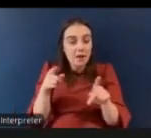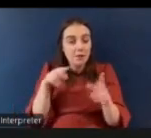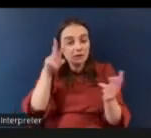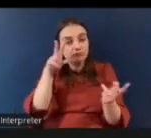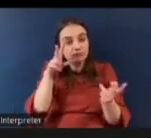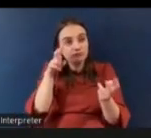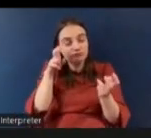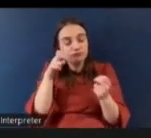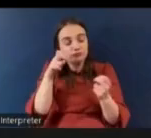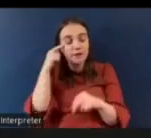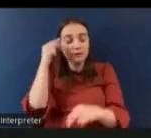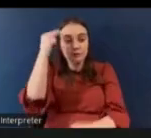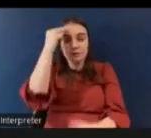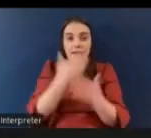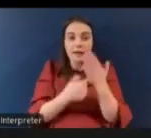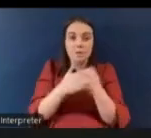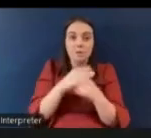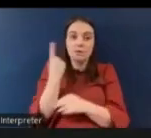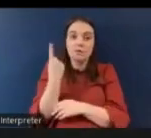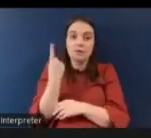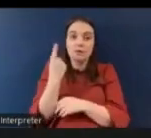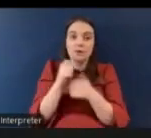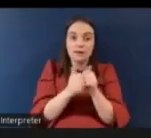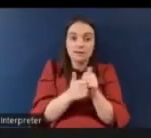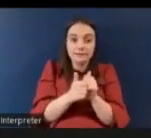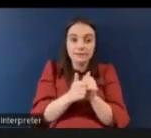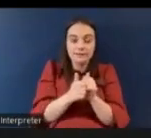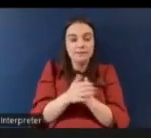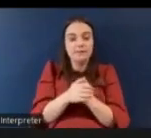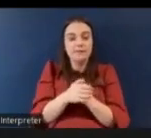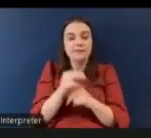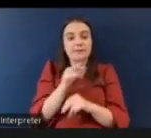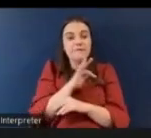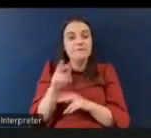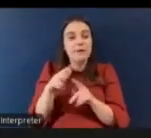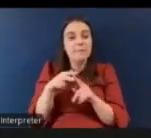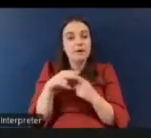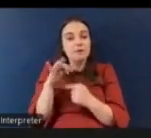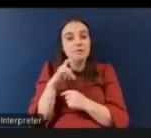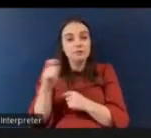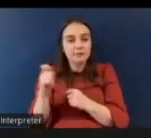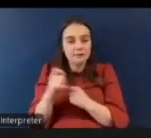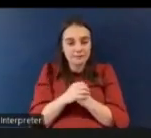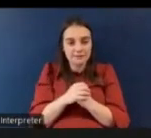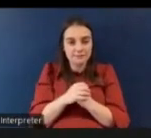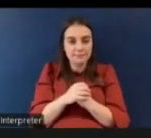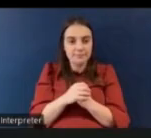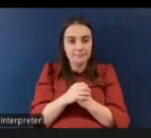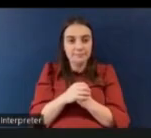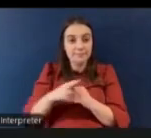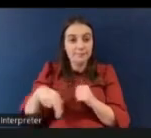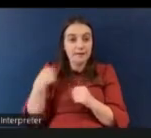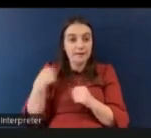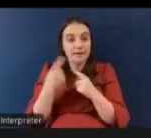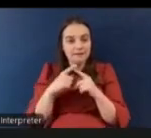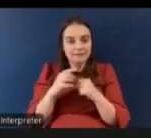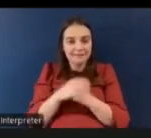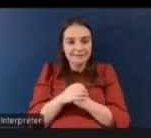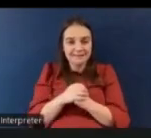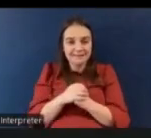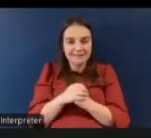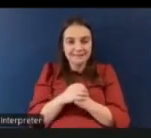out one of the activities from our toolkit. So next slide again, then we're going to look at one of